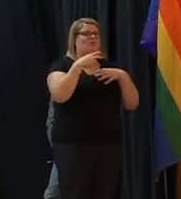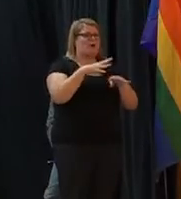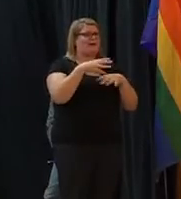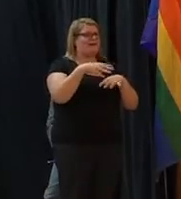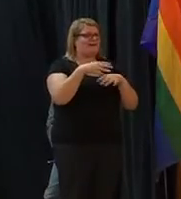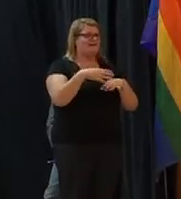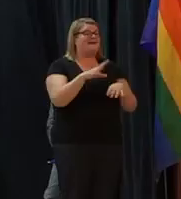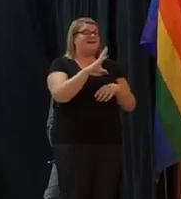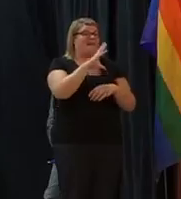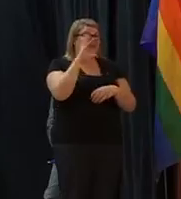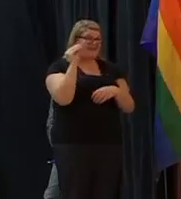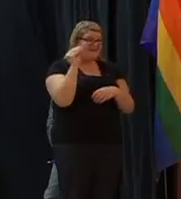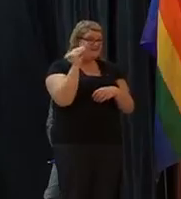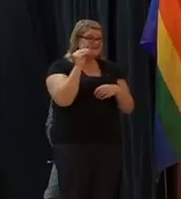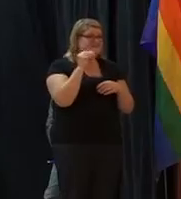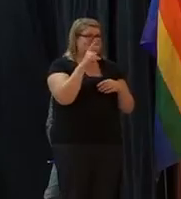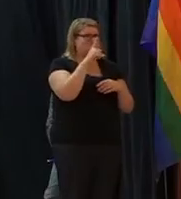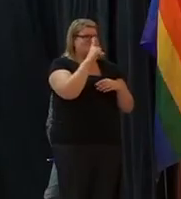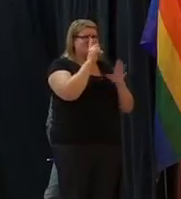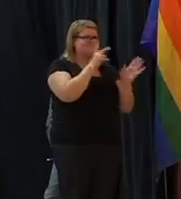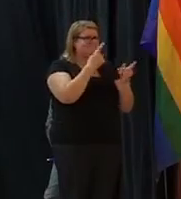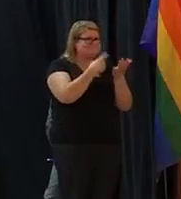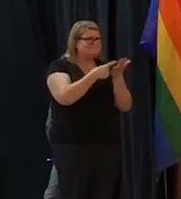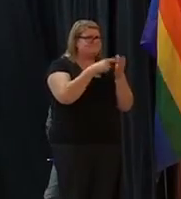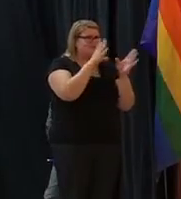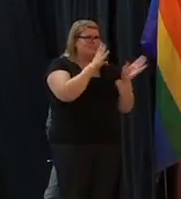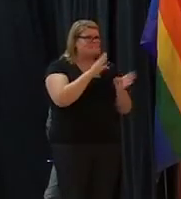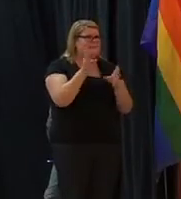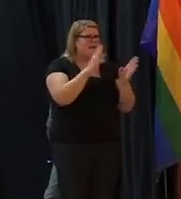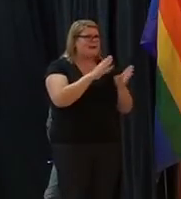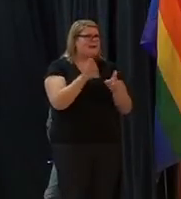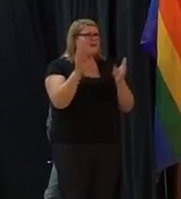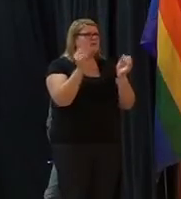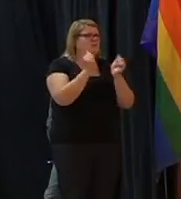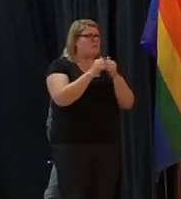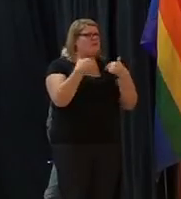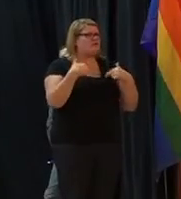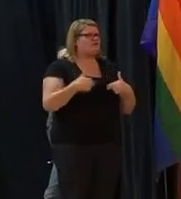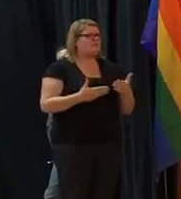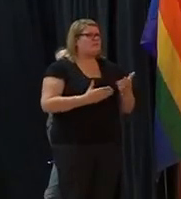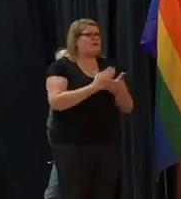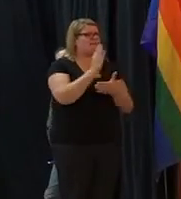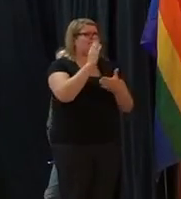Parade, and strategized with the Special Envoy for the Human Rights